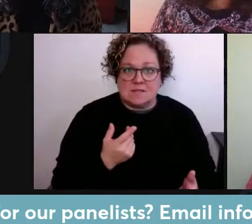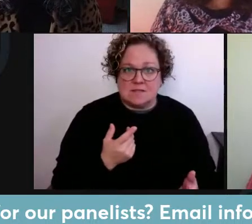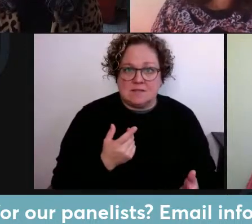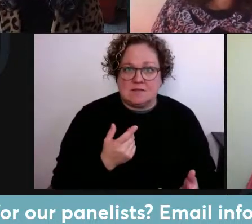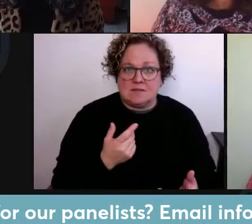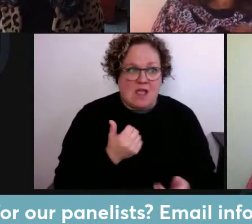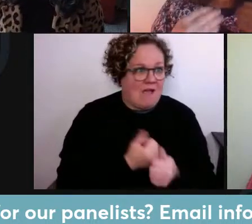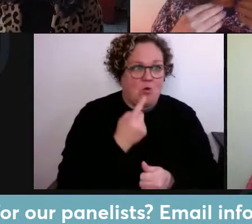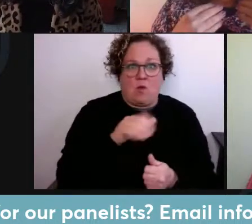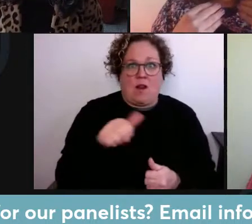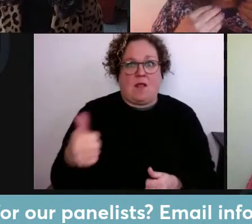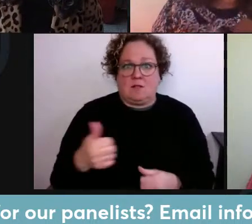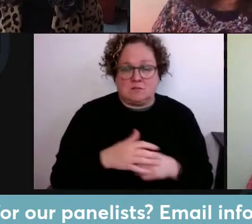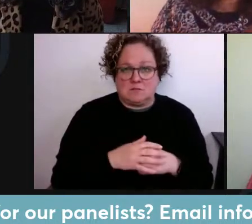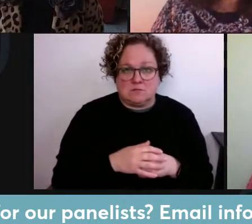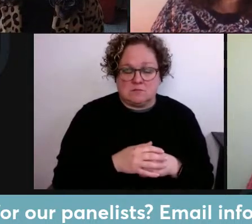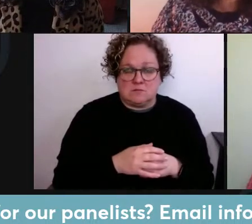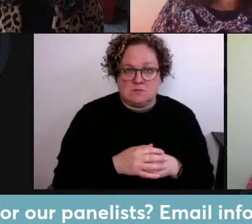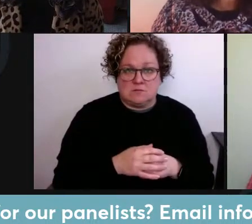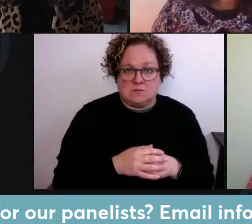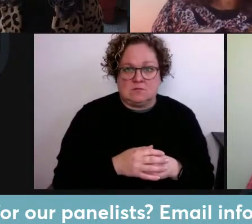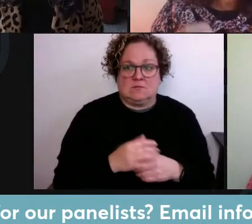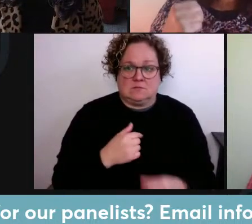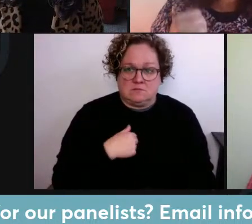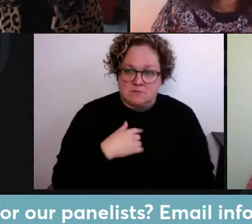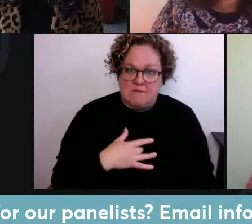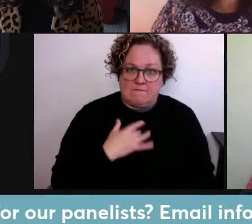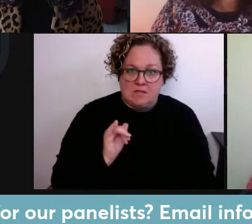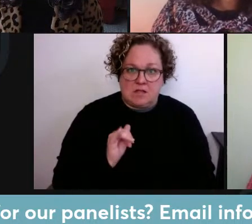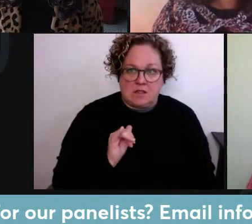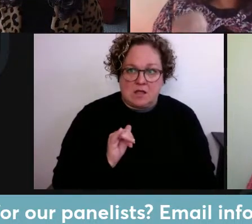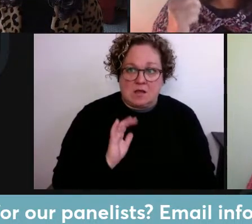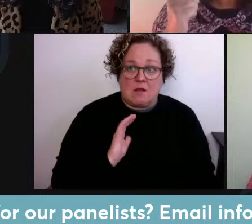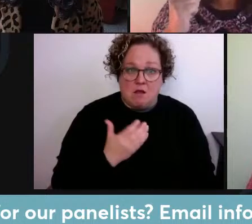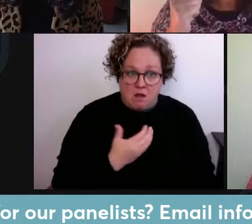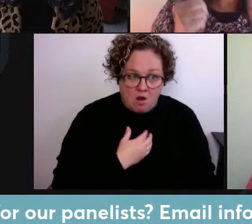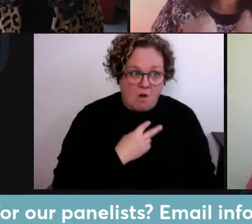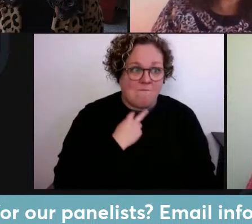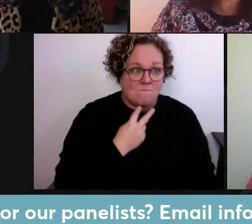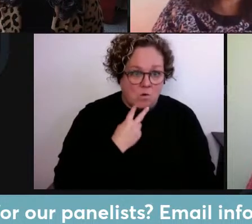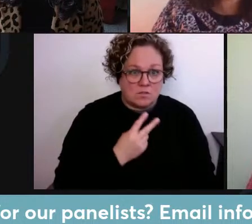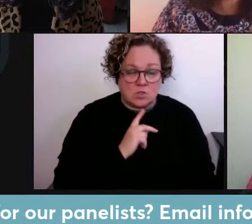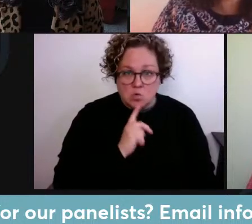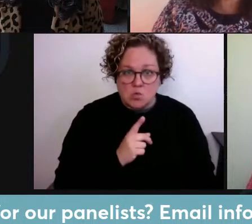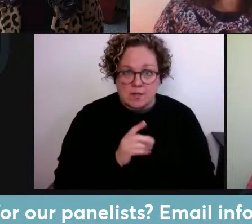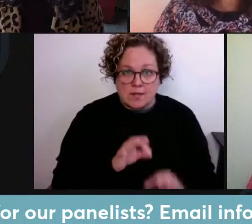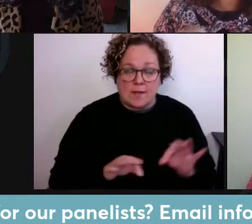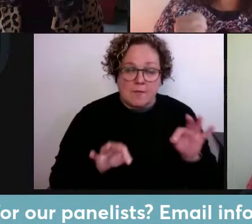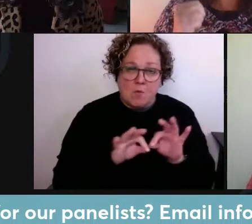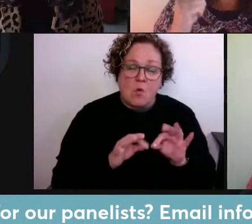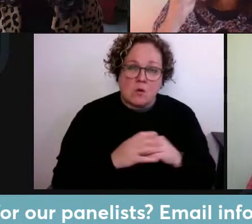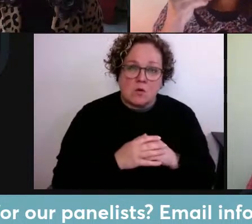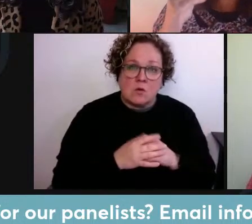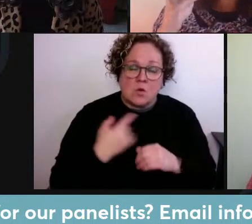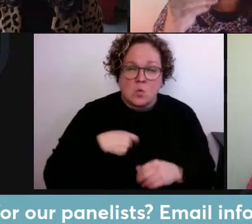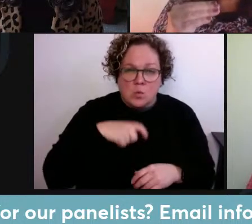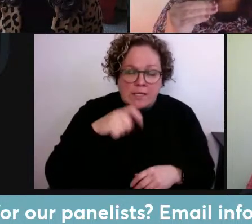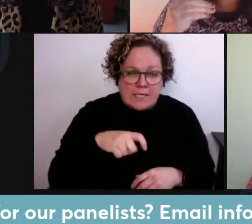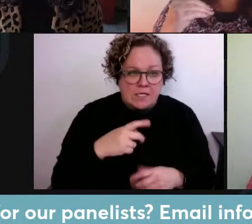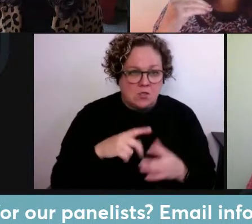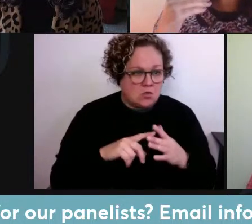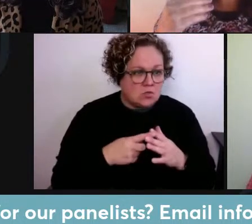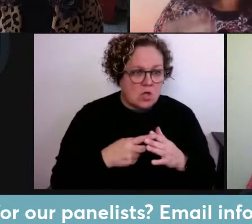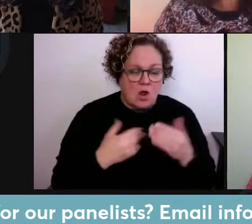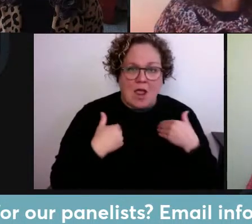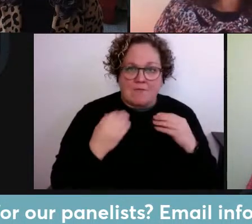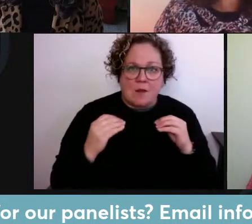I feel that our voices are very important. We need to start having